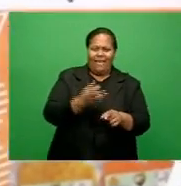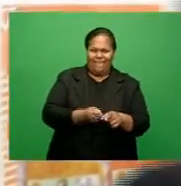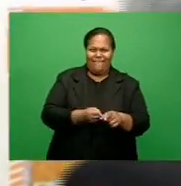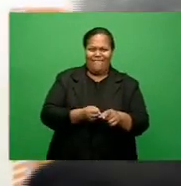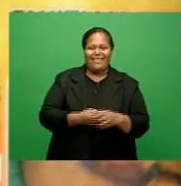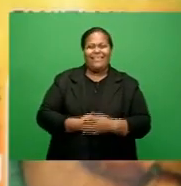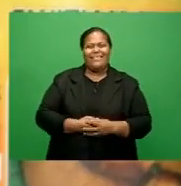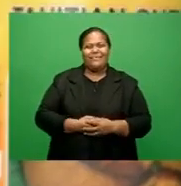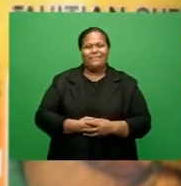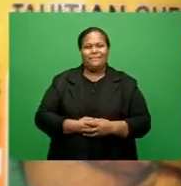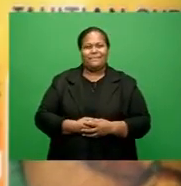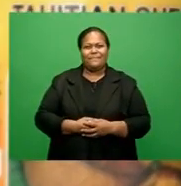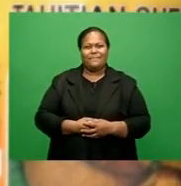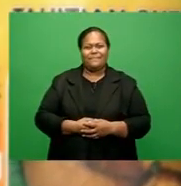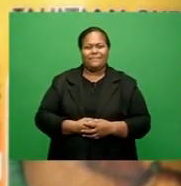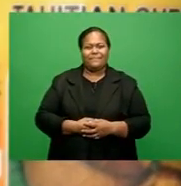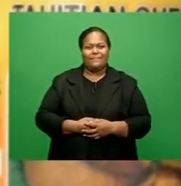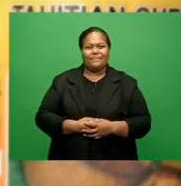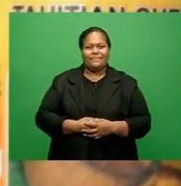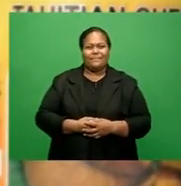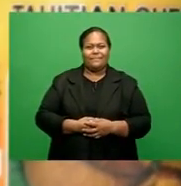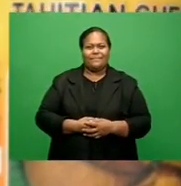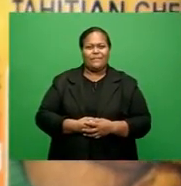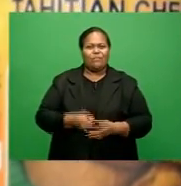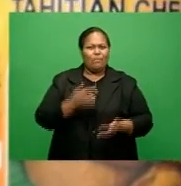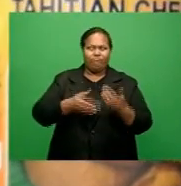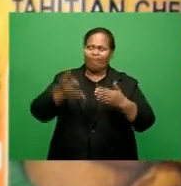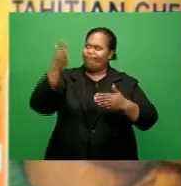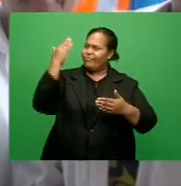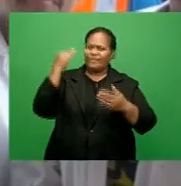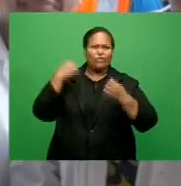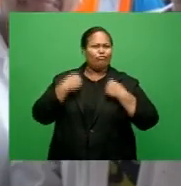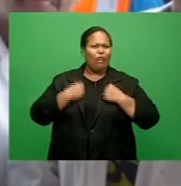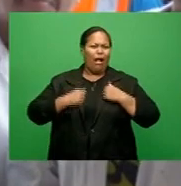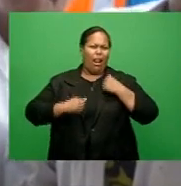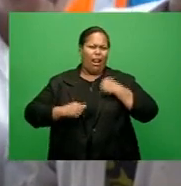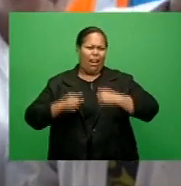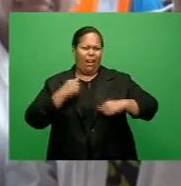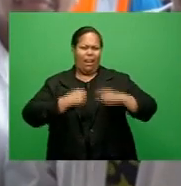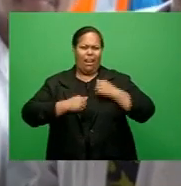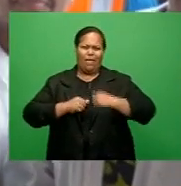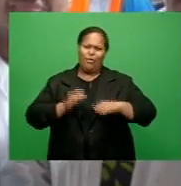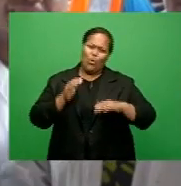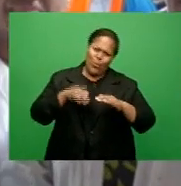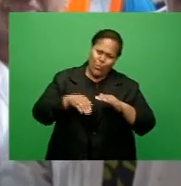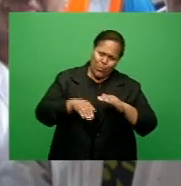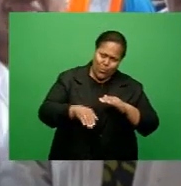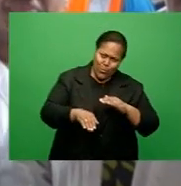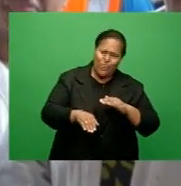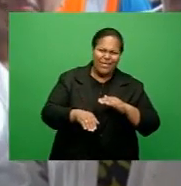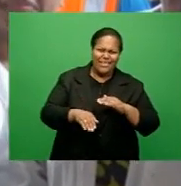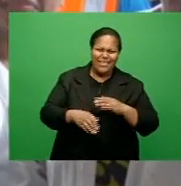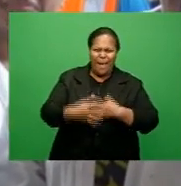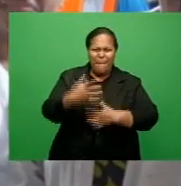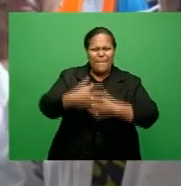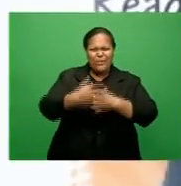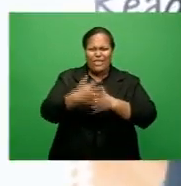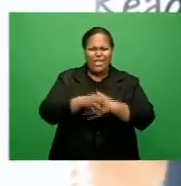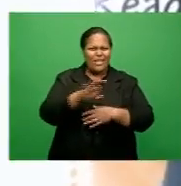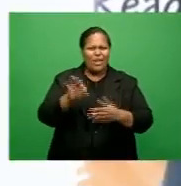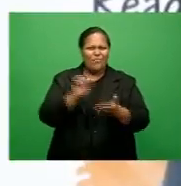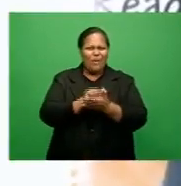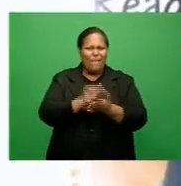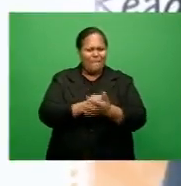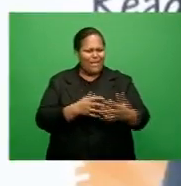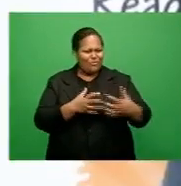of where they were at one point in time it was not doing as well, the machinery was out of date.